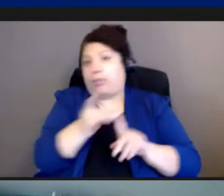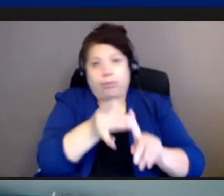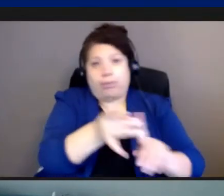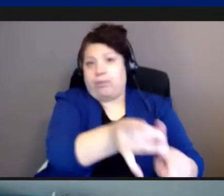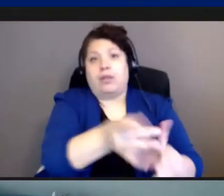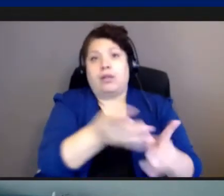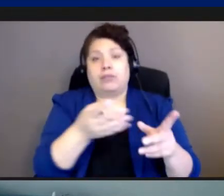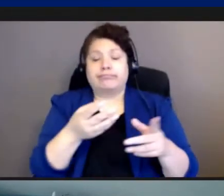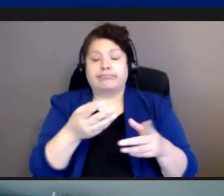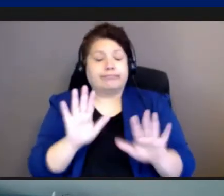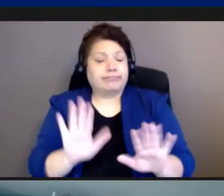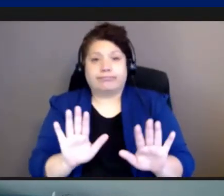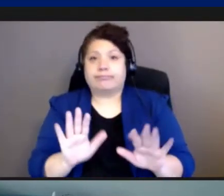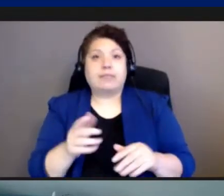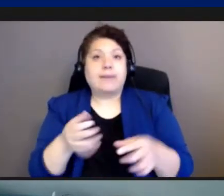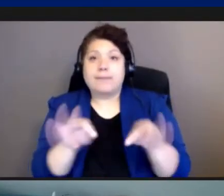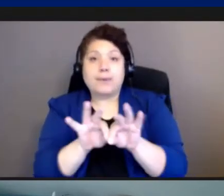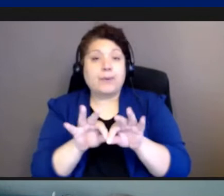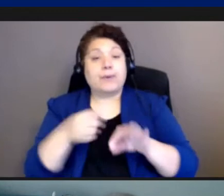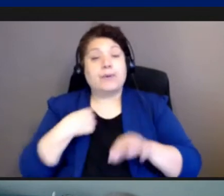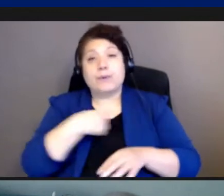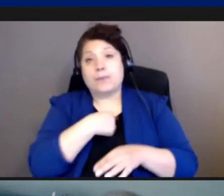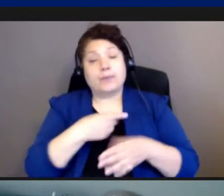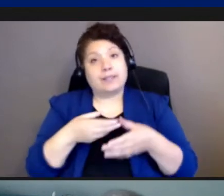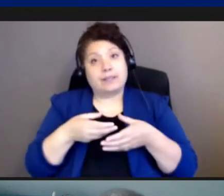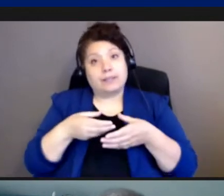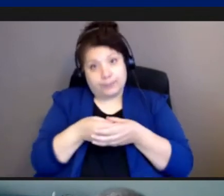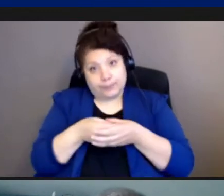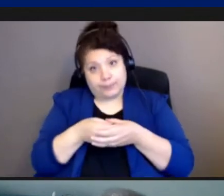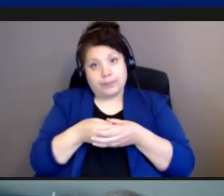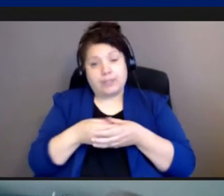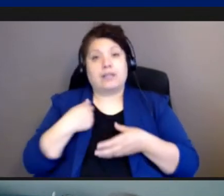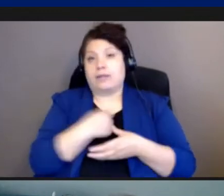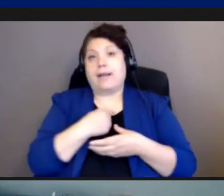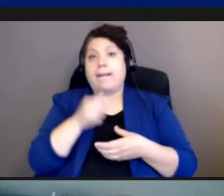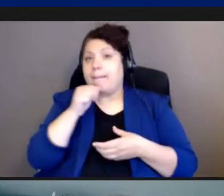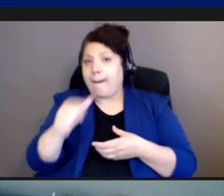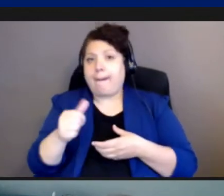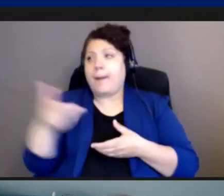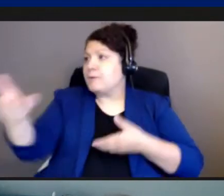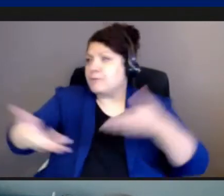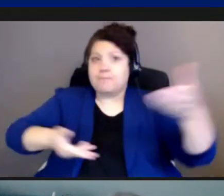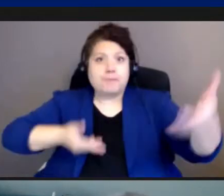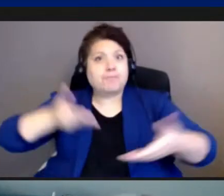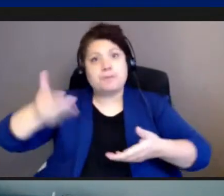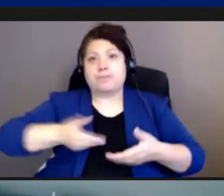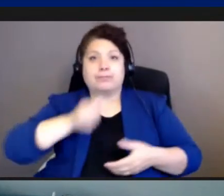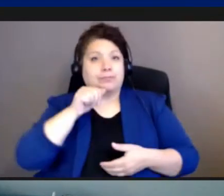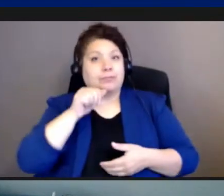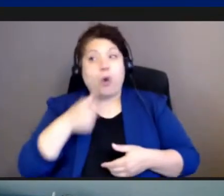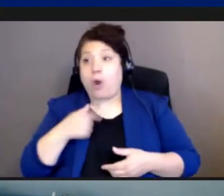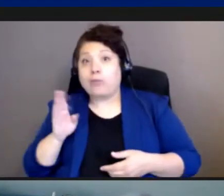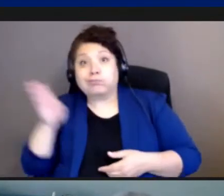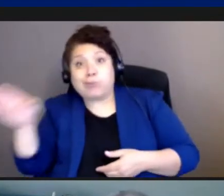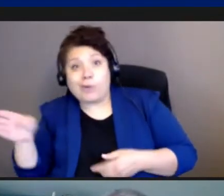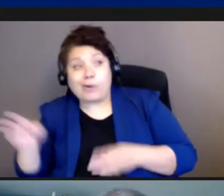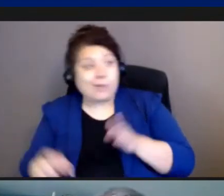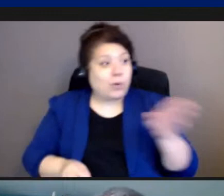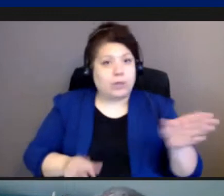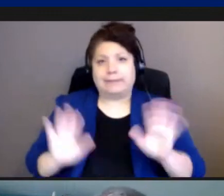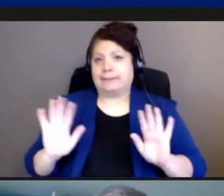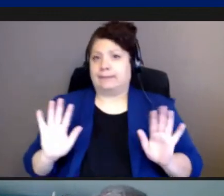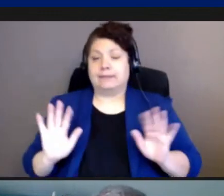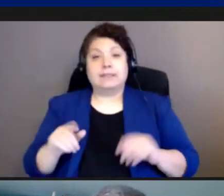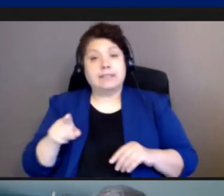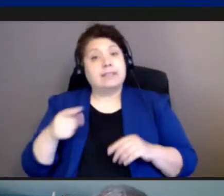to limit our interactions. And I can say that, when we look at cases over the last